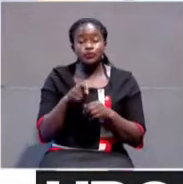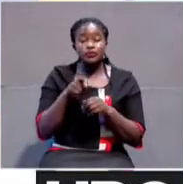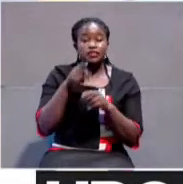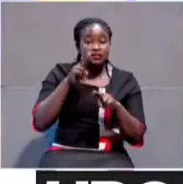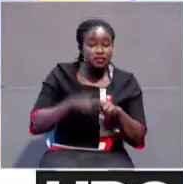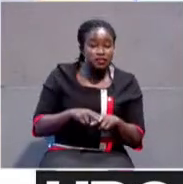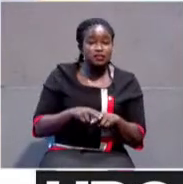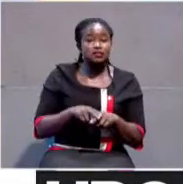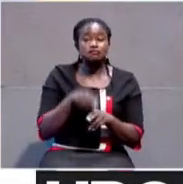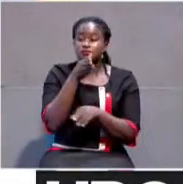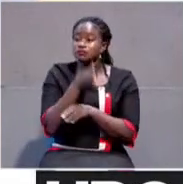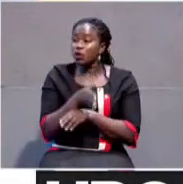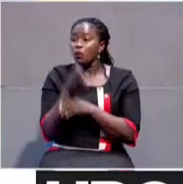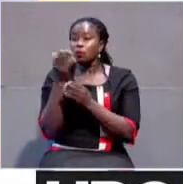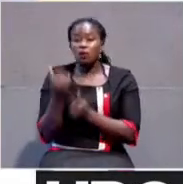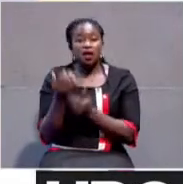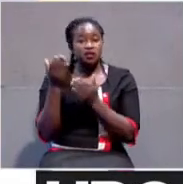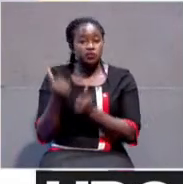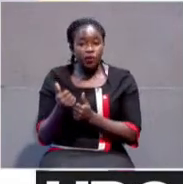and wait for the